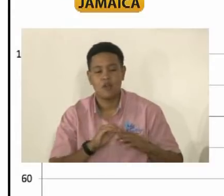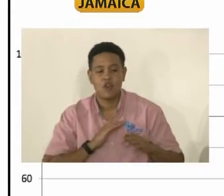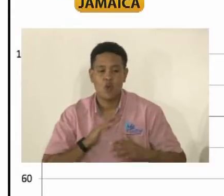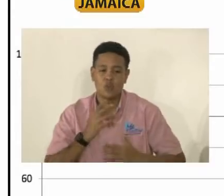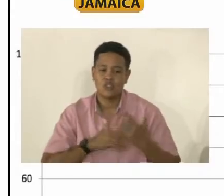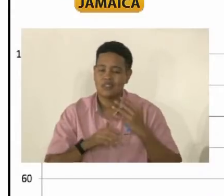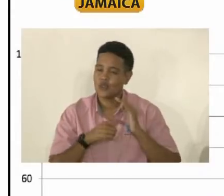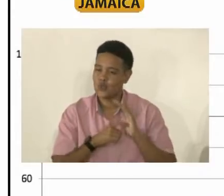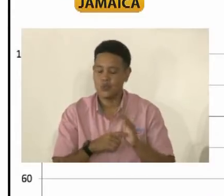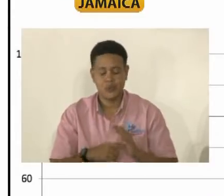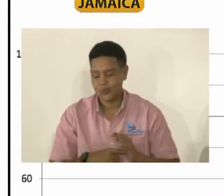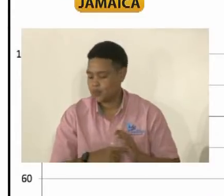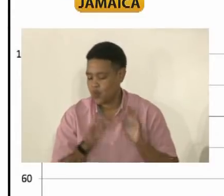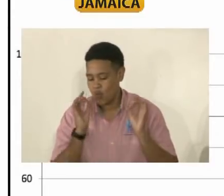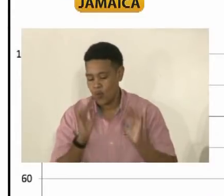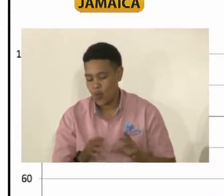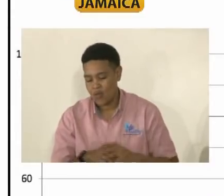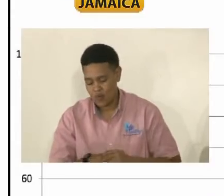society.